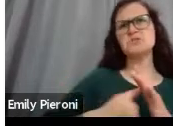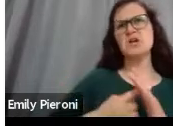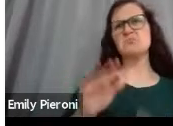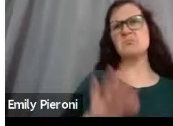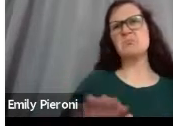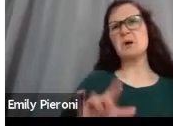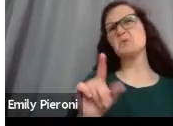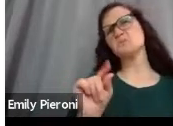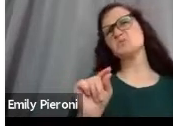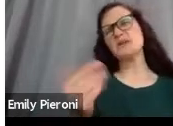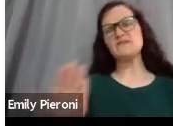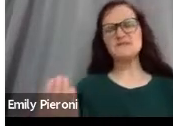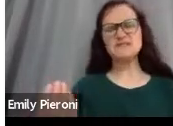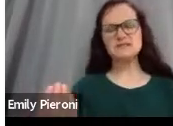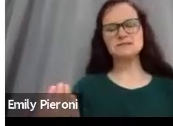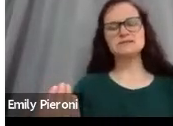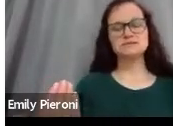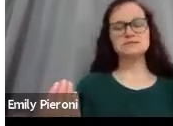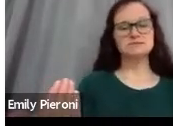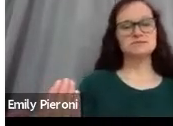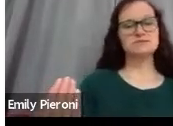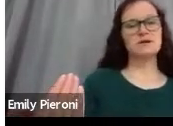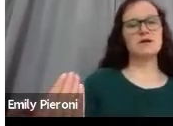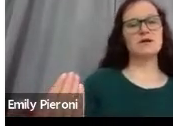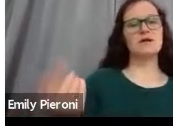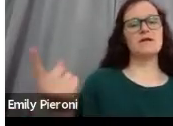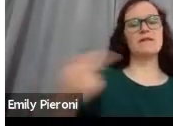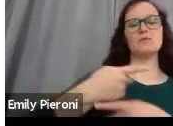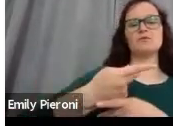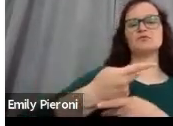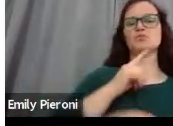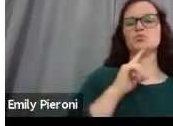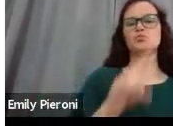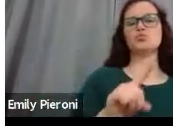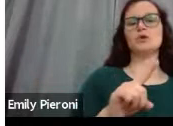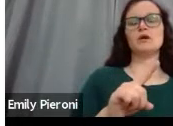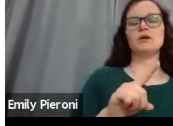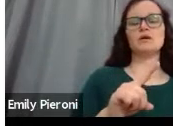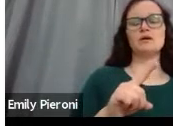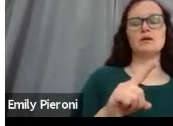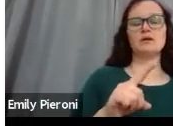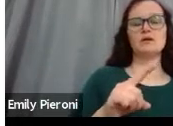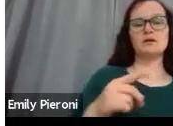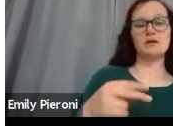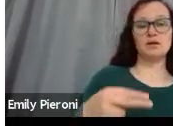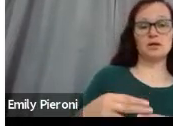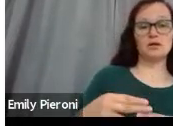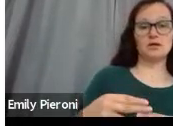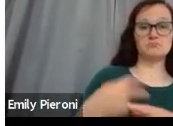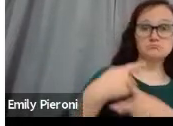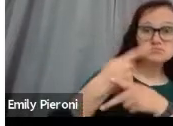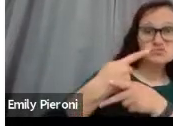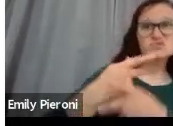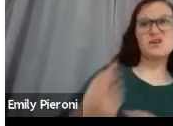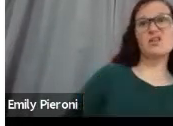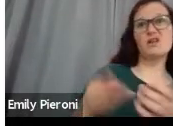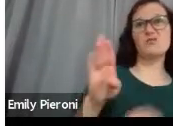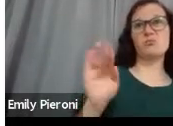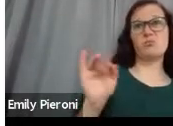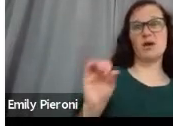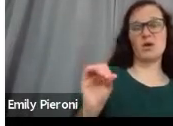and they're producing a pretty high-grade composted biosolid that is a combination